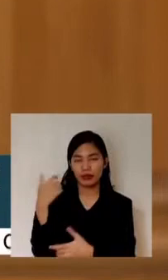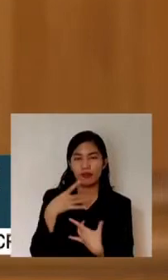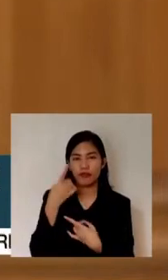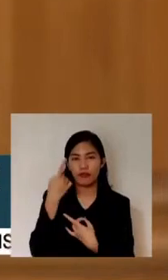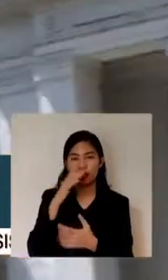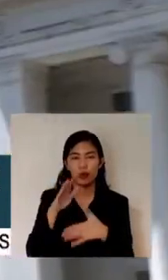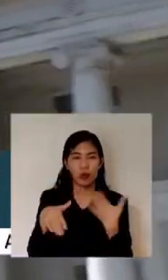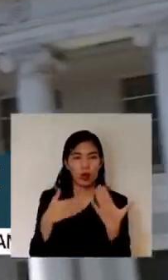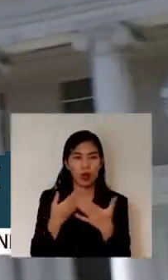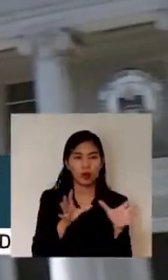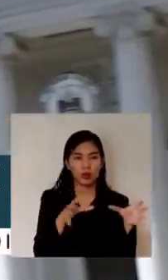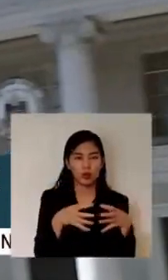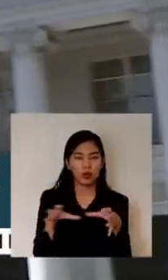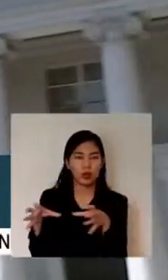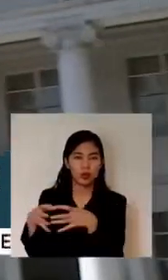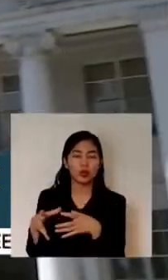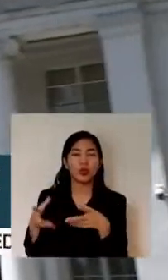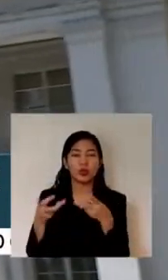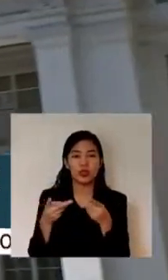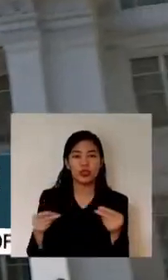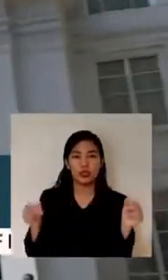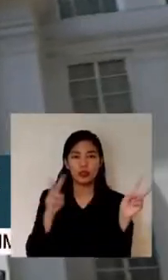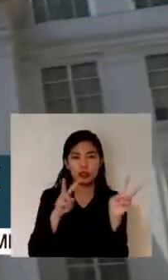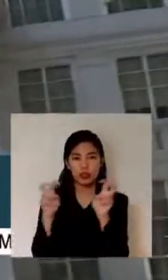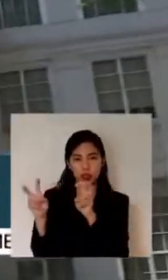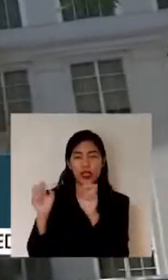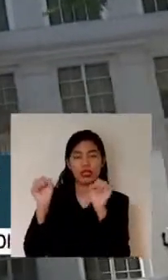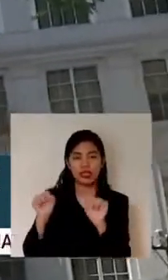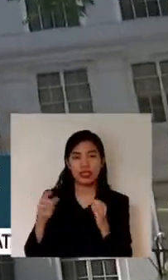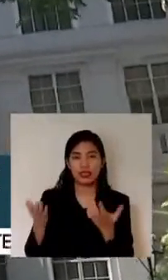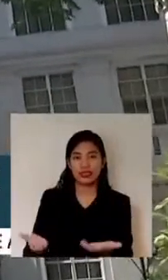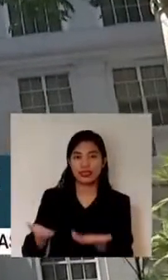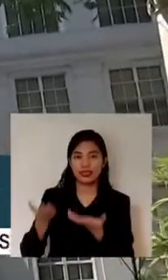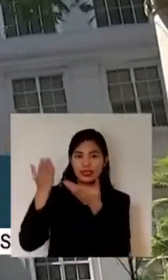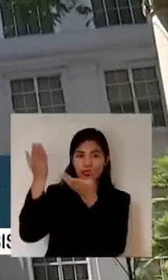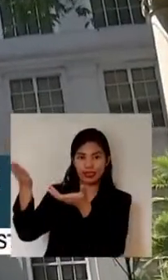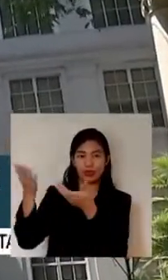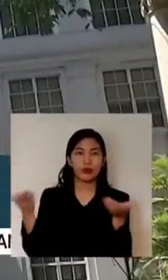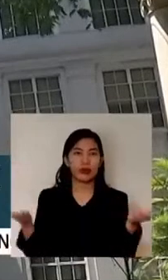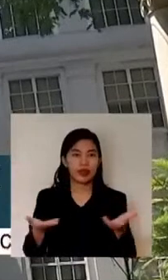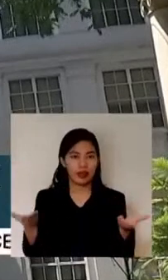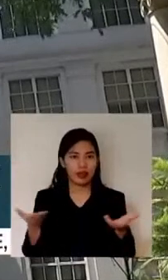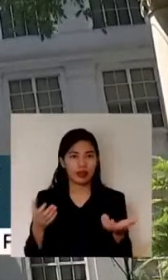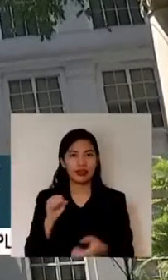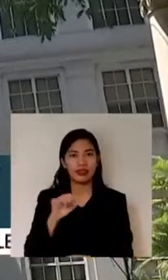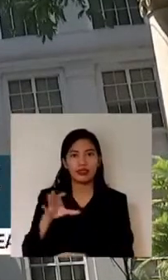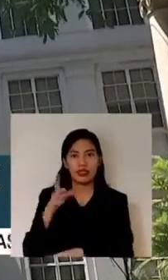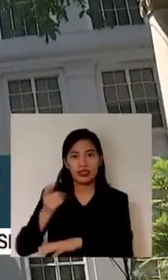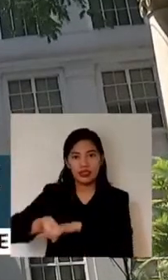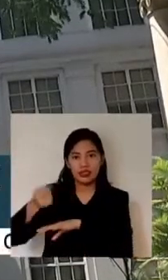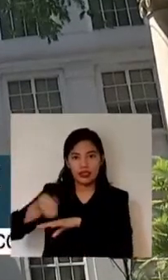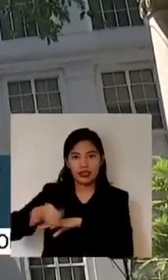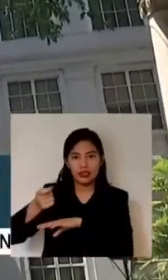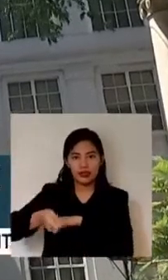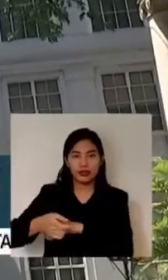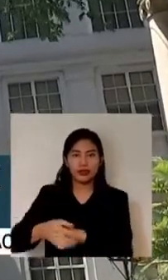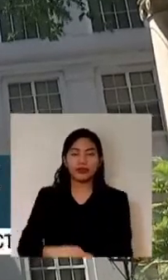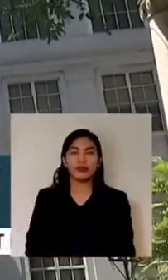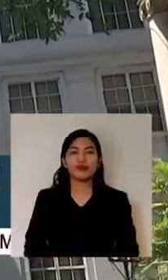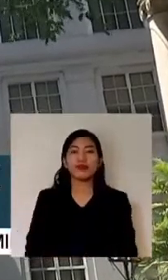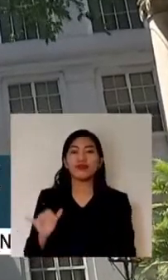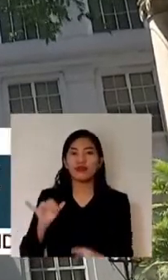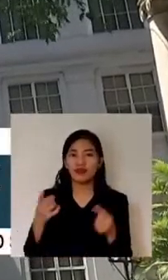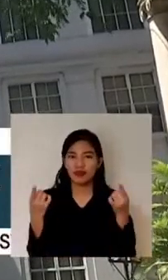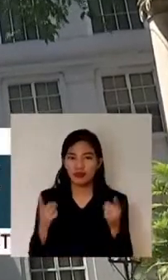expeditiously resolved so that it can be elevated to the Supreme Court. It's going to have consequences. What if they are DQ'd